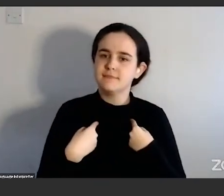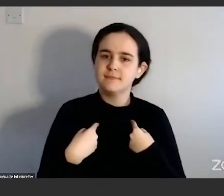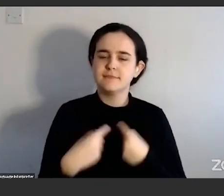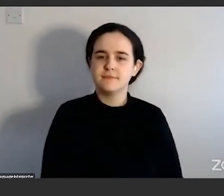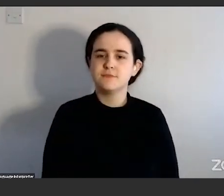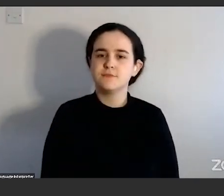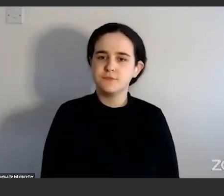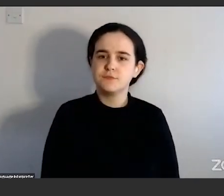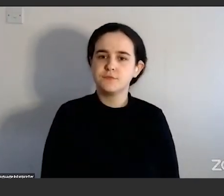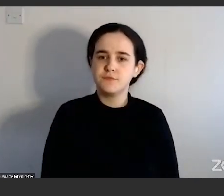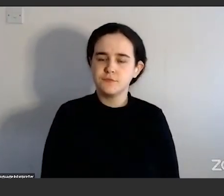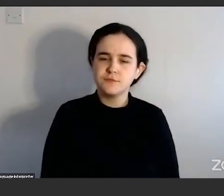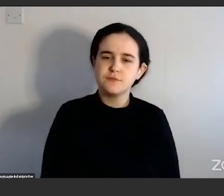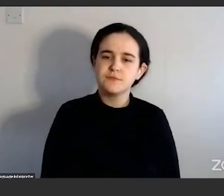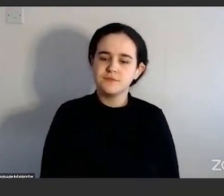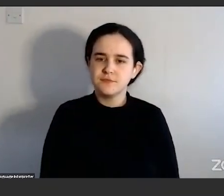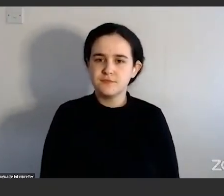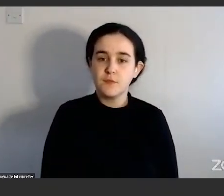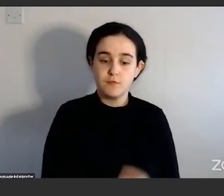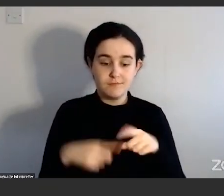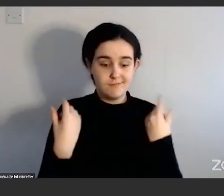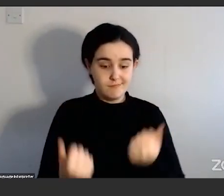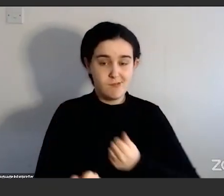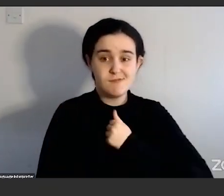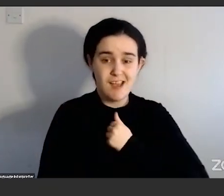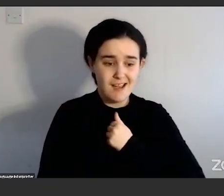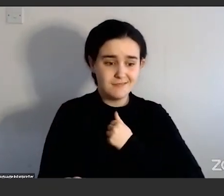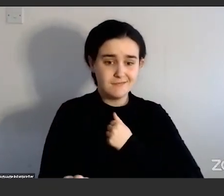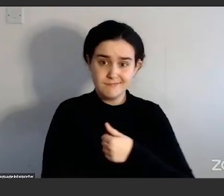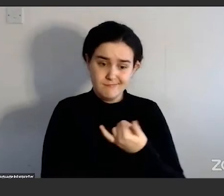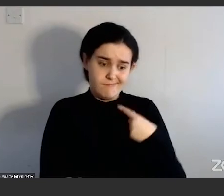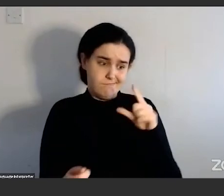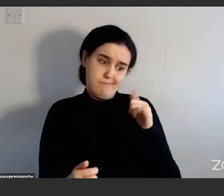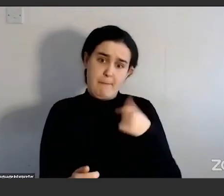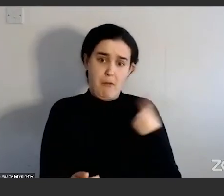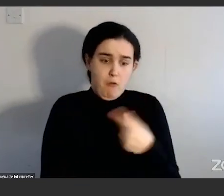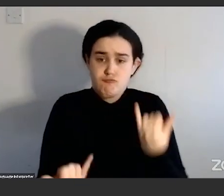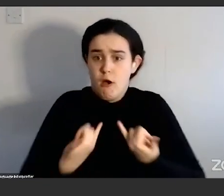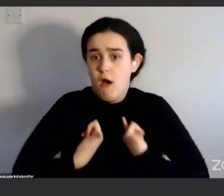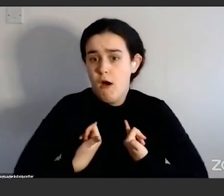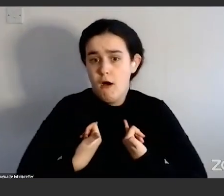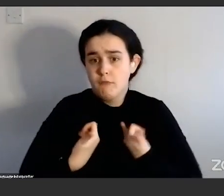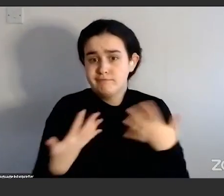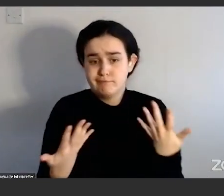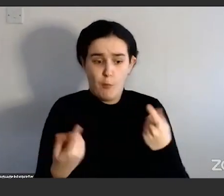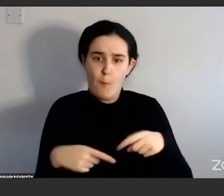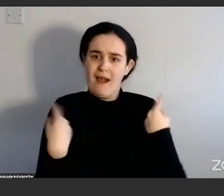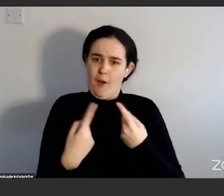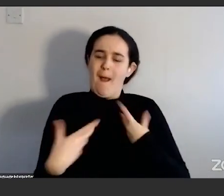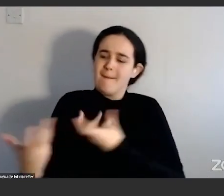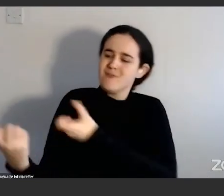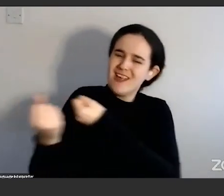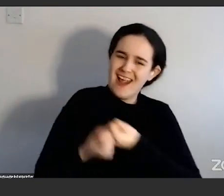We may be right, we may be wrong. I wanna bring you along to